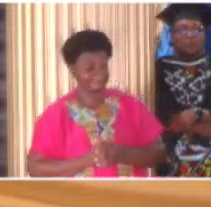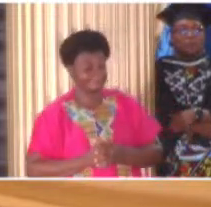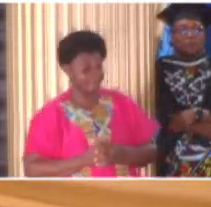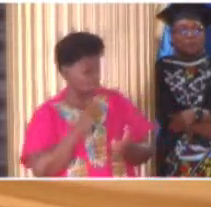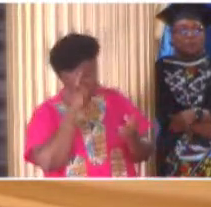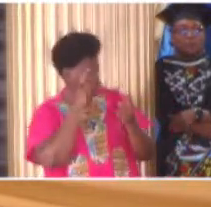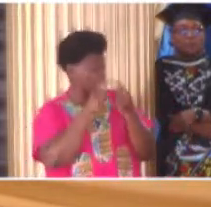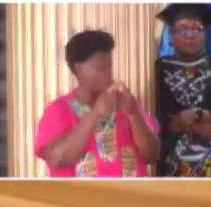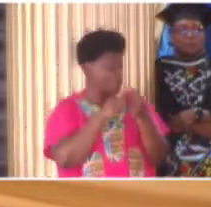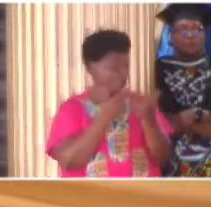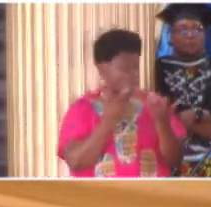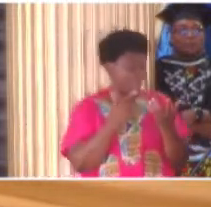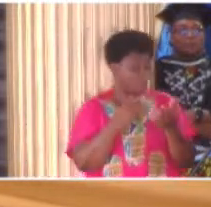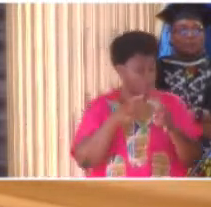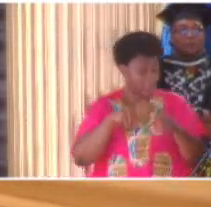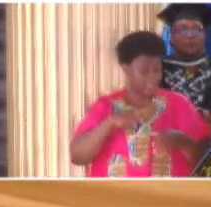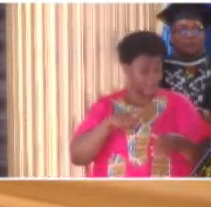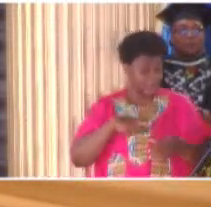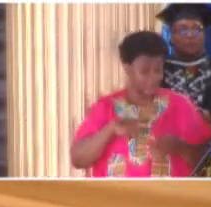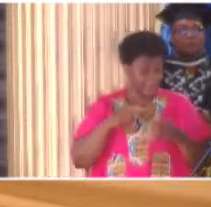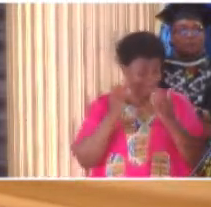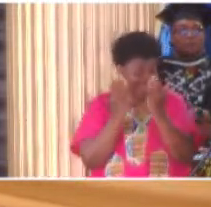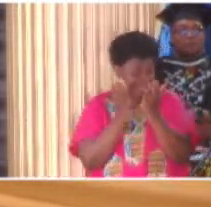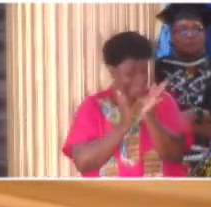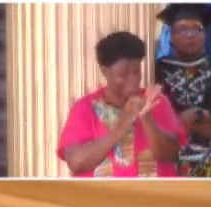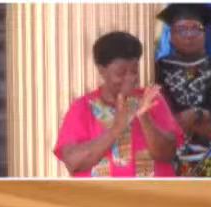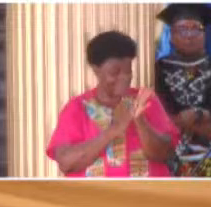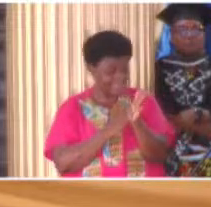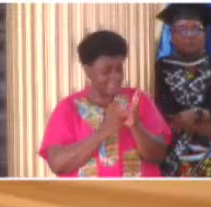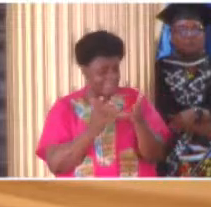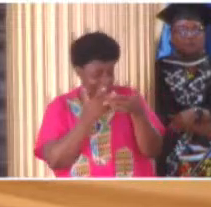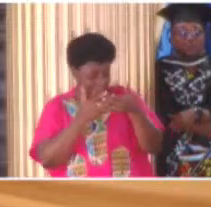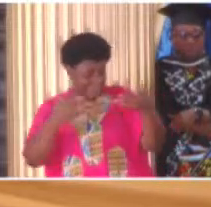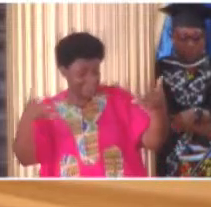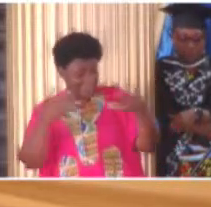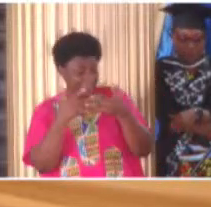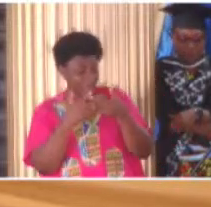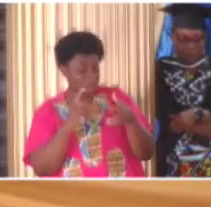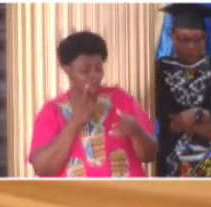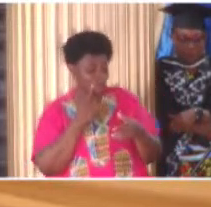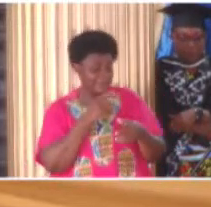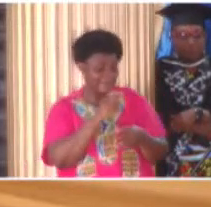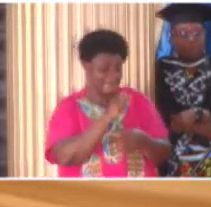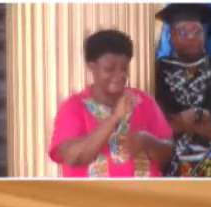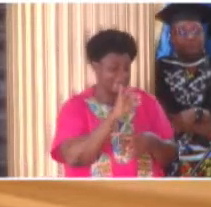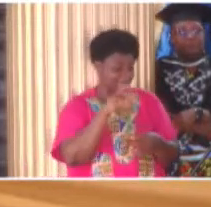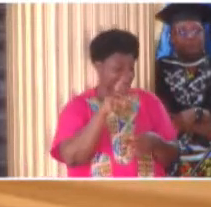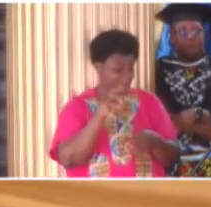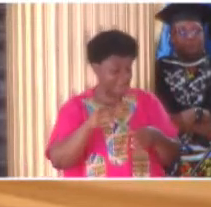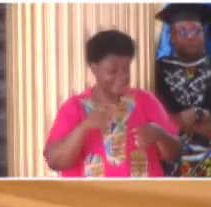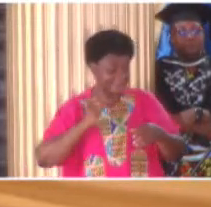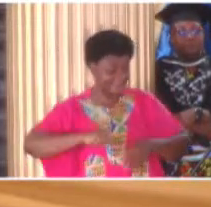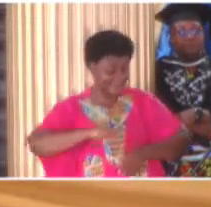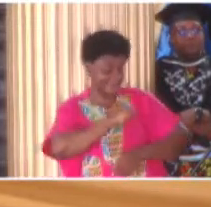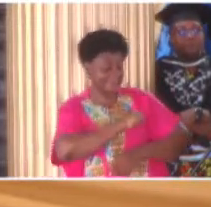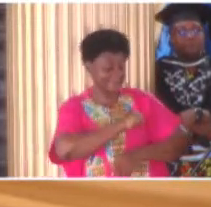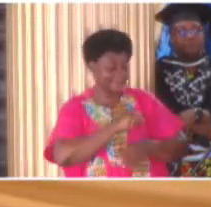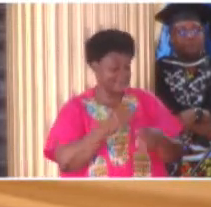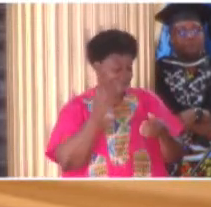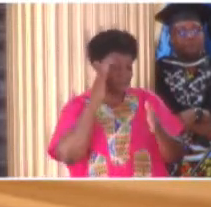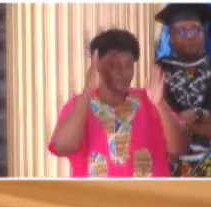Leadership Academy perfectly align with the university's commitment to the development of our faculty and staff. Looking